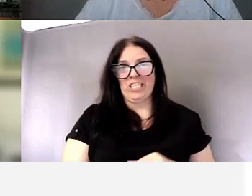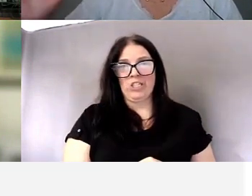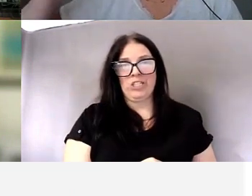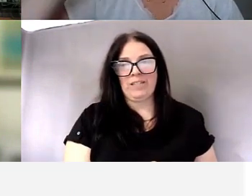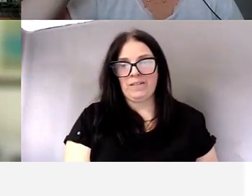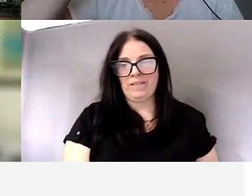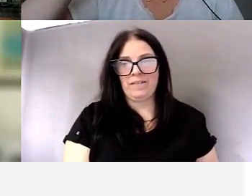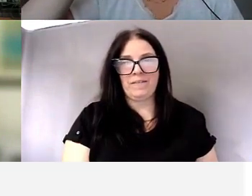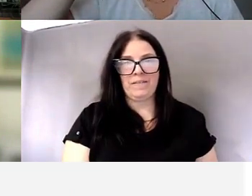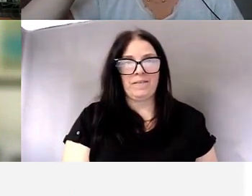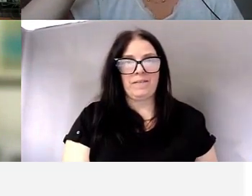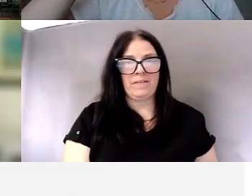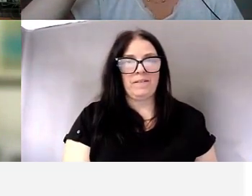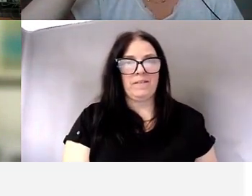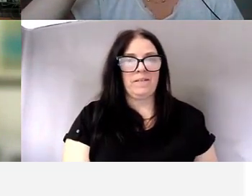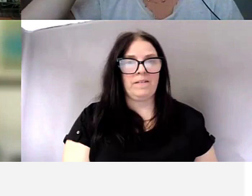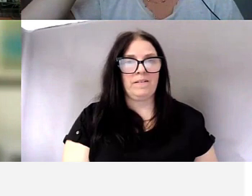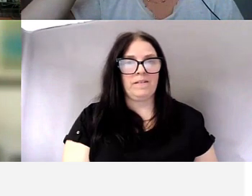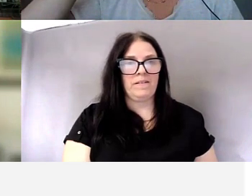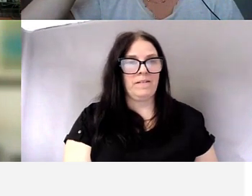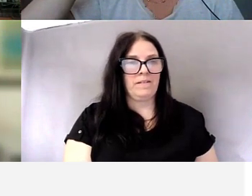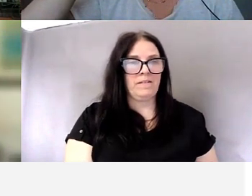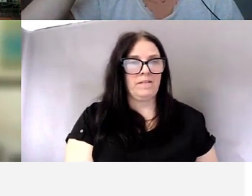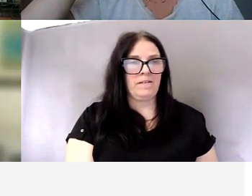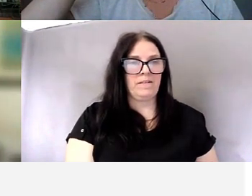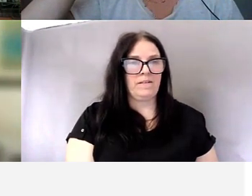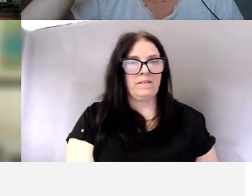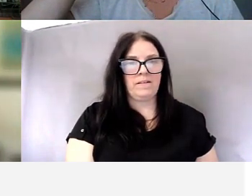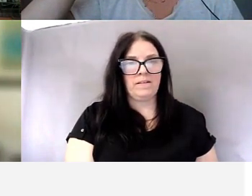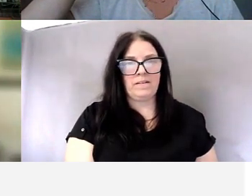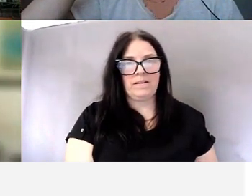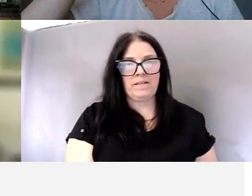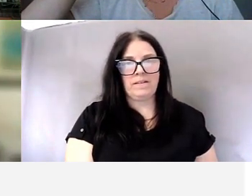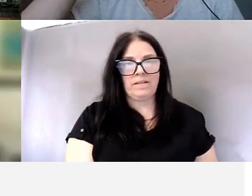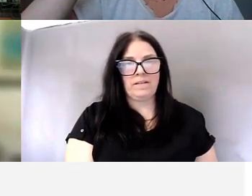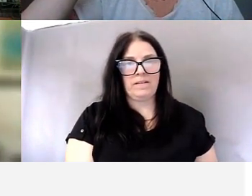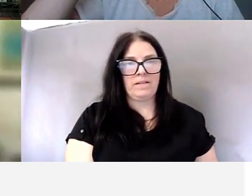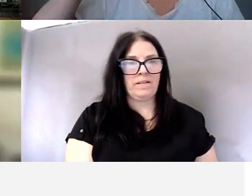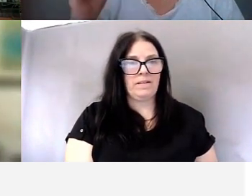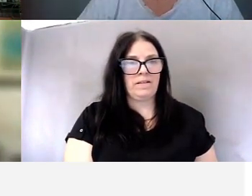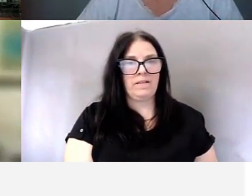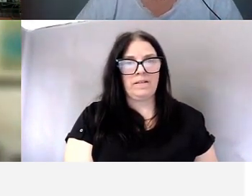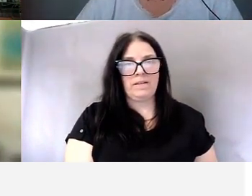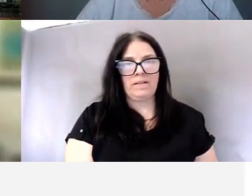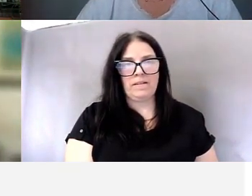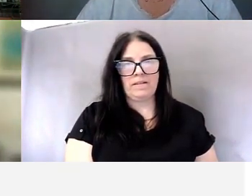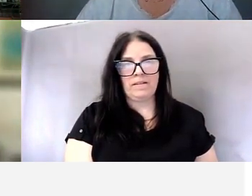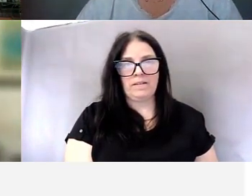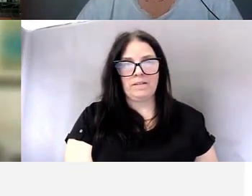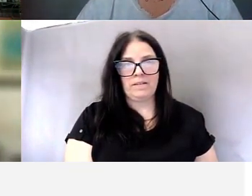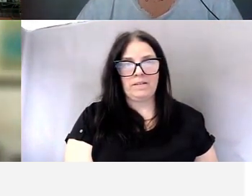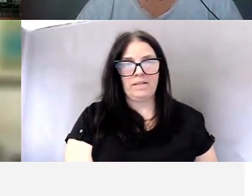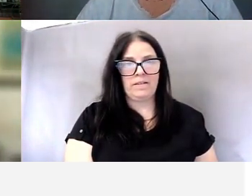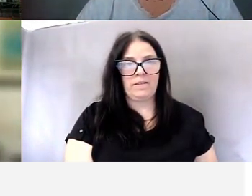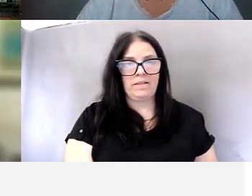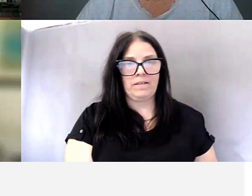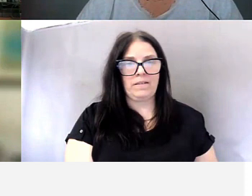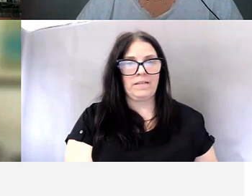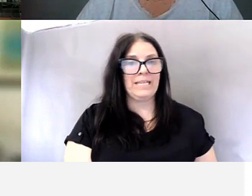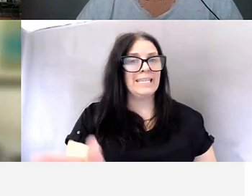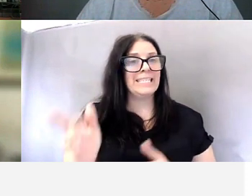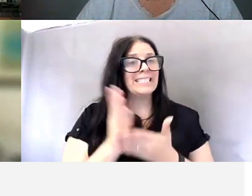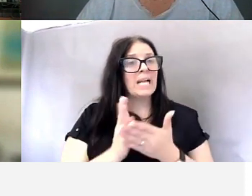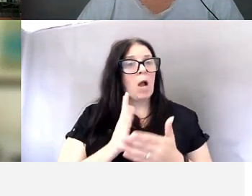there anything else that jumped out at you, Monica? No, I like that some of our participants are surprised they're free, which